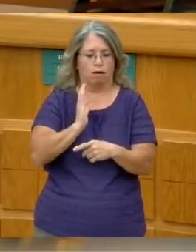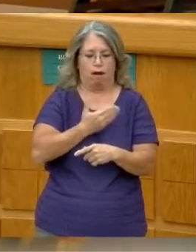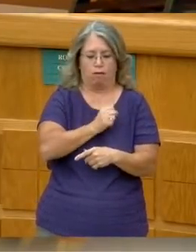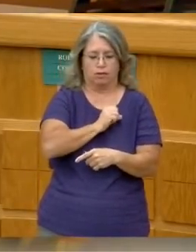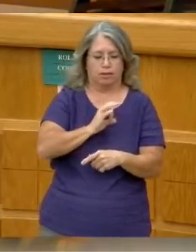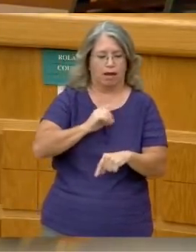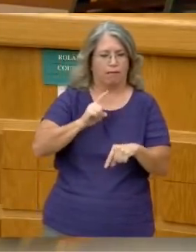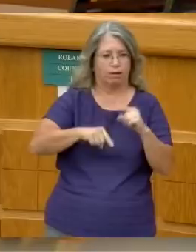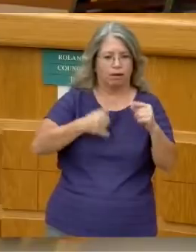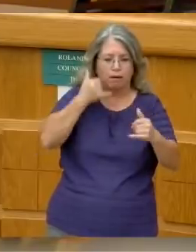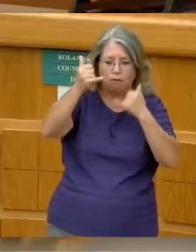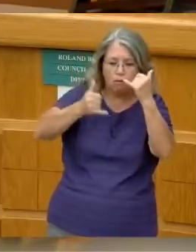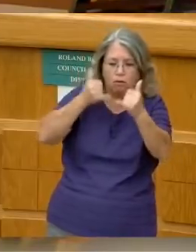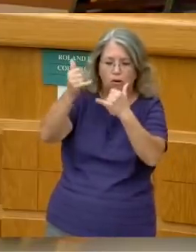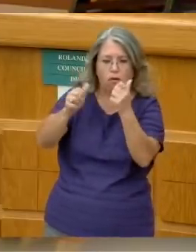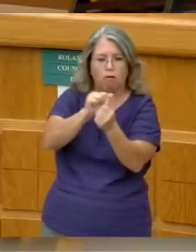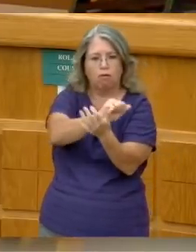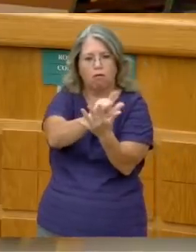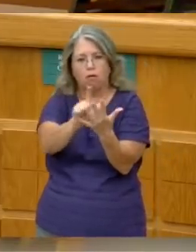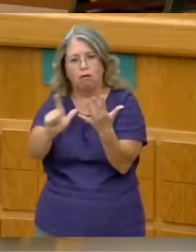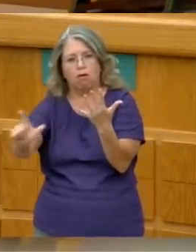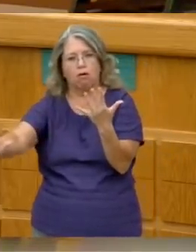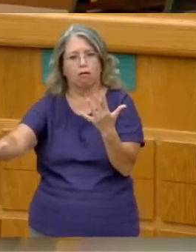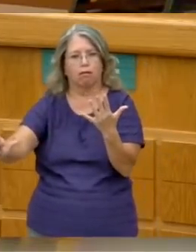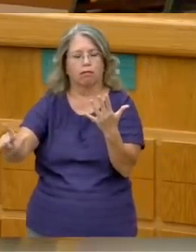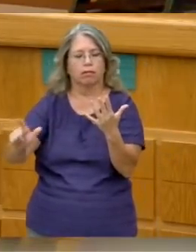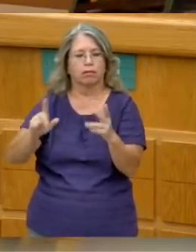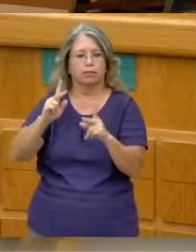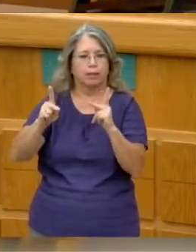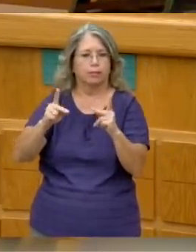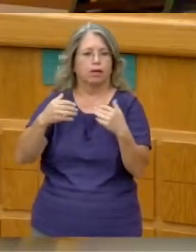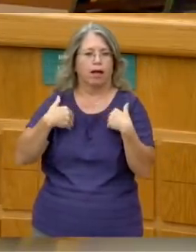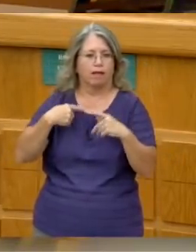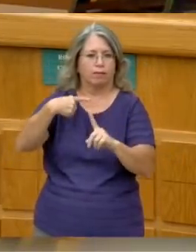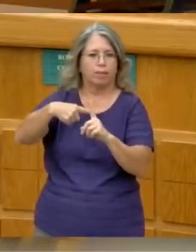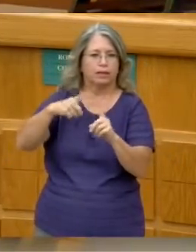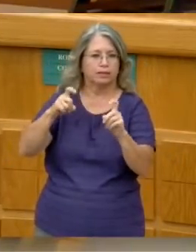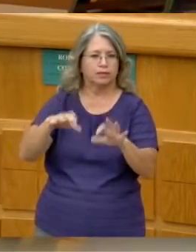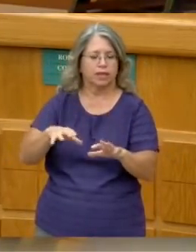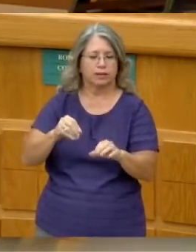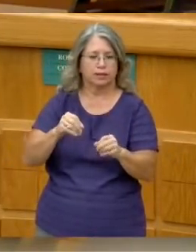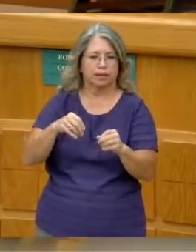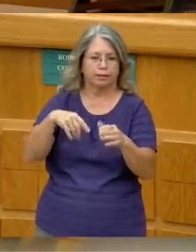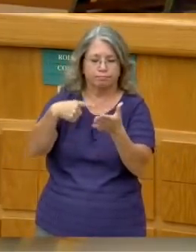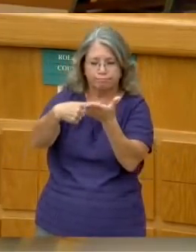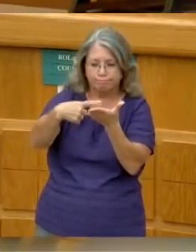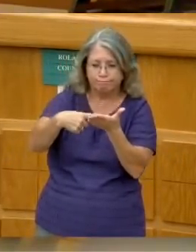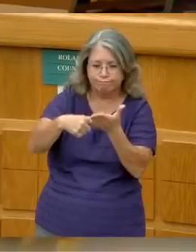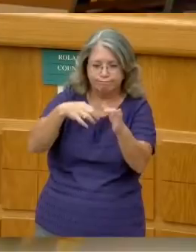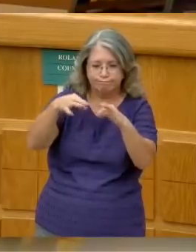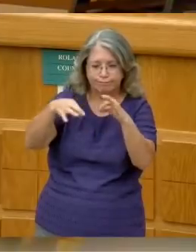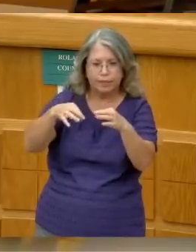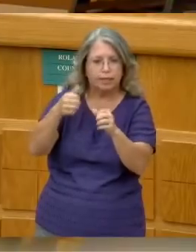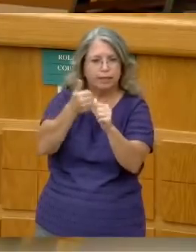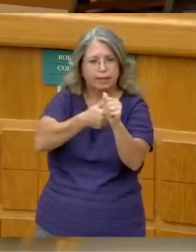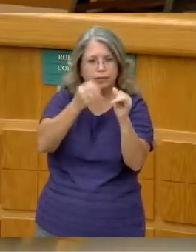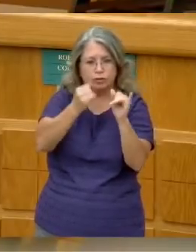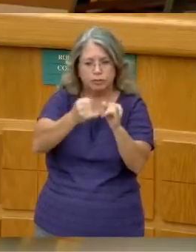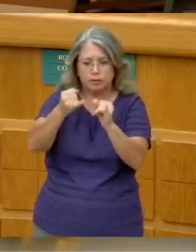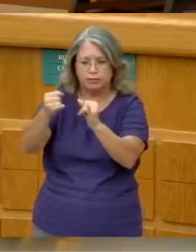to call every individual positive and talk to them individually. Our staff